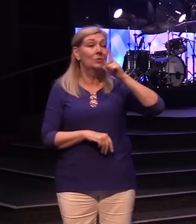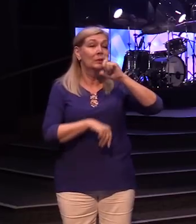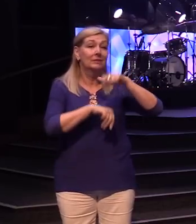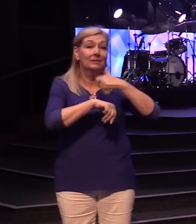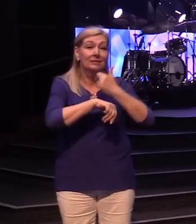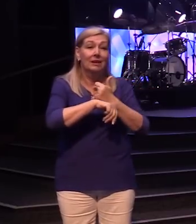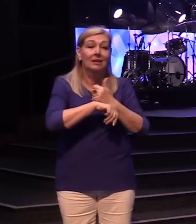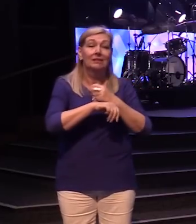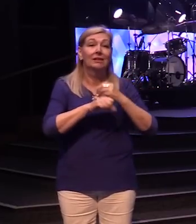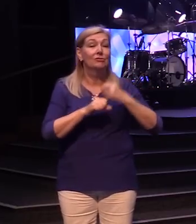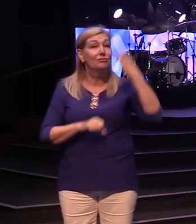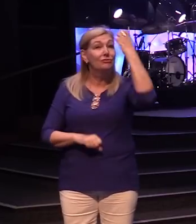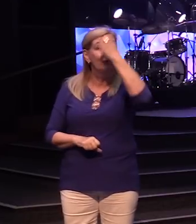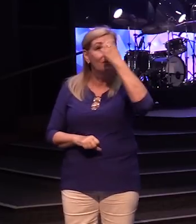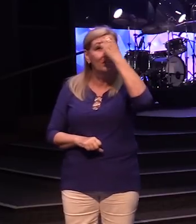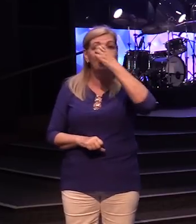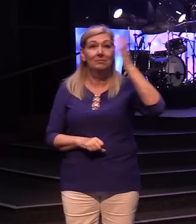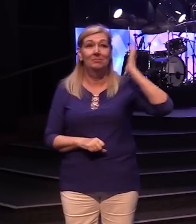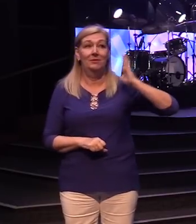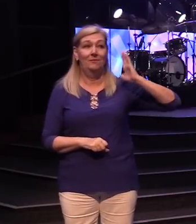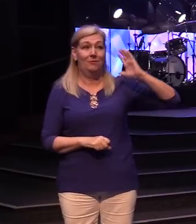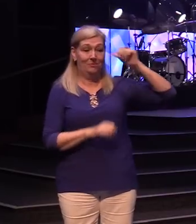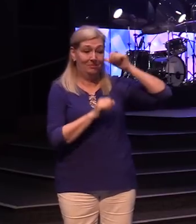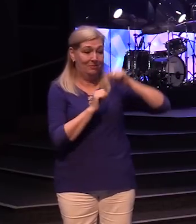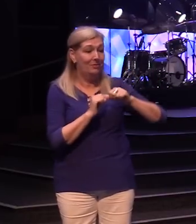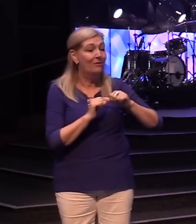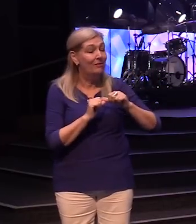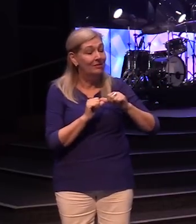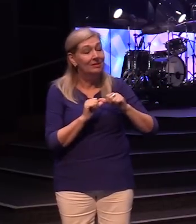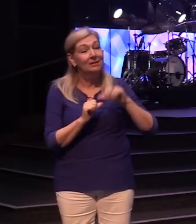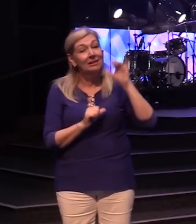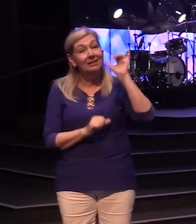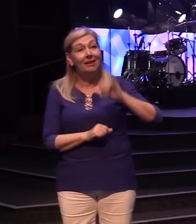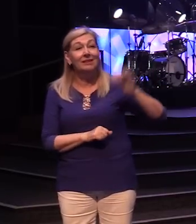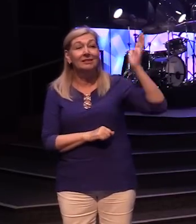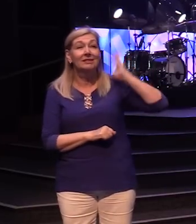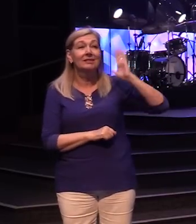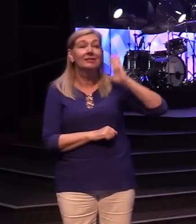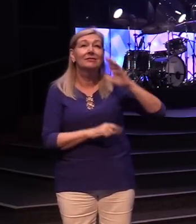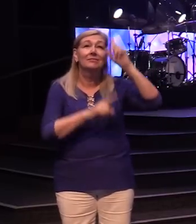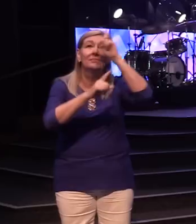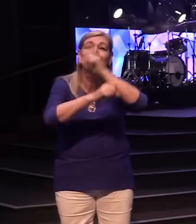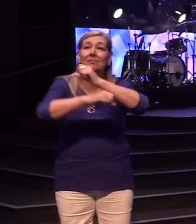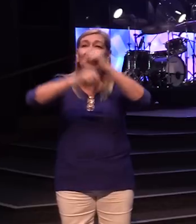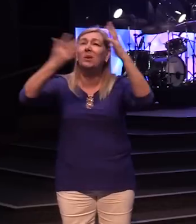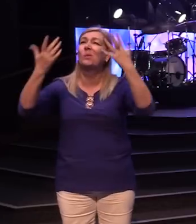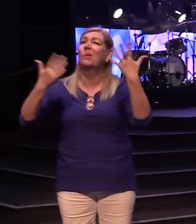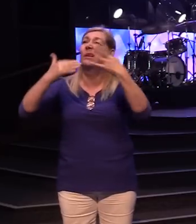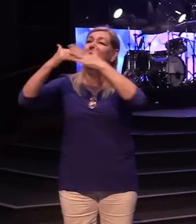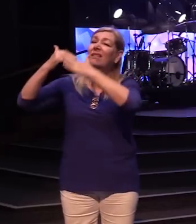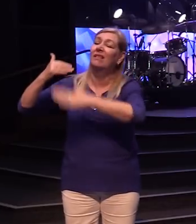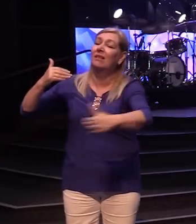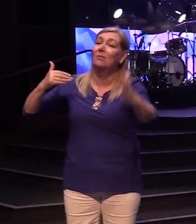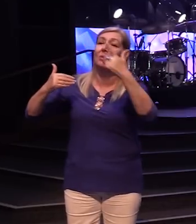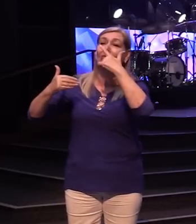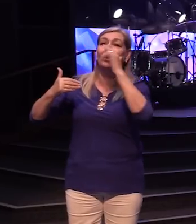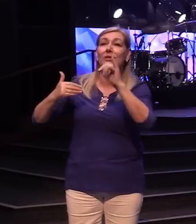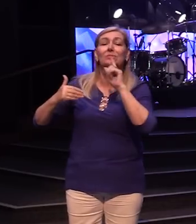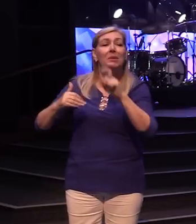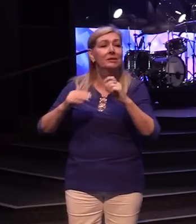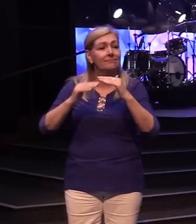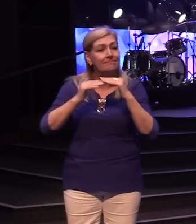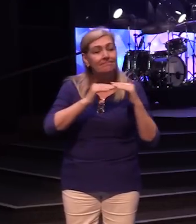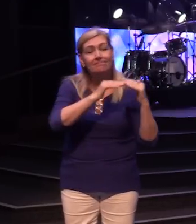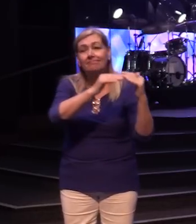experienced in Europe. This grand vision foresaw a nation of equal law,